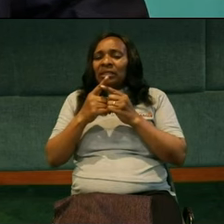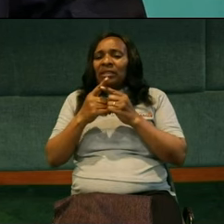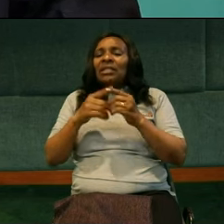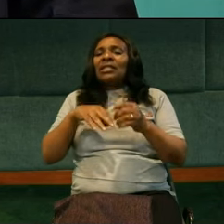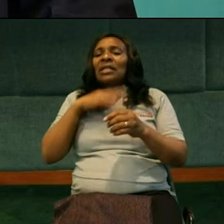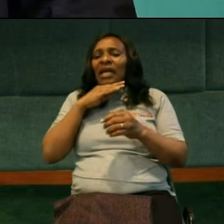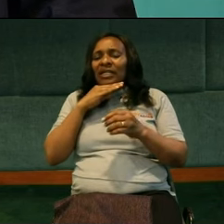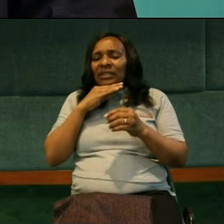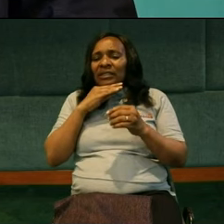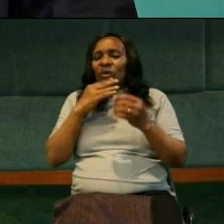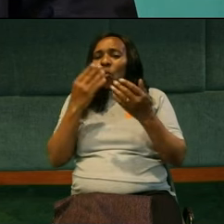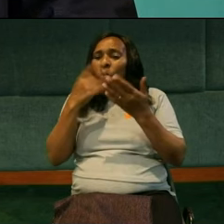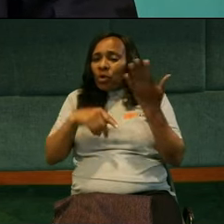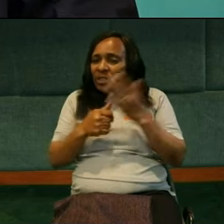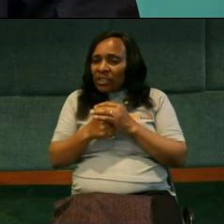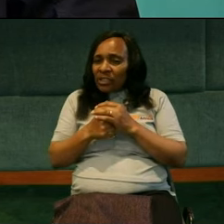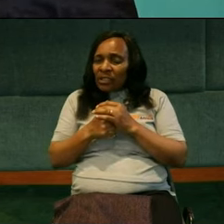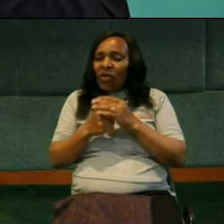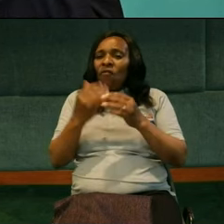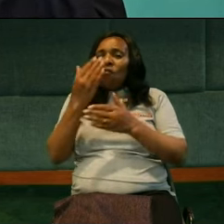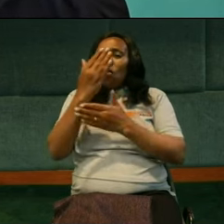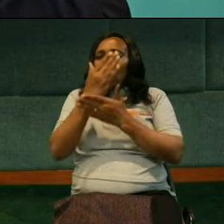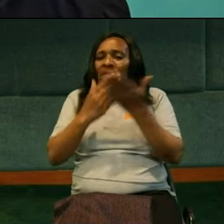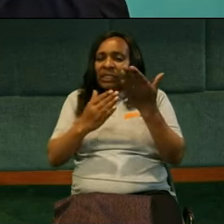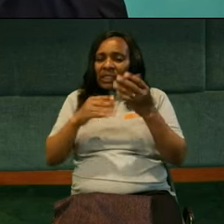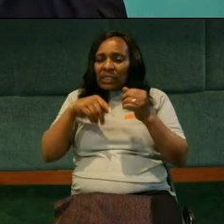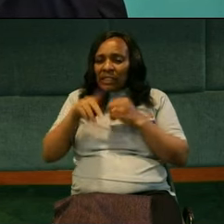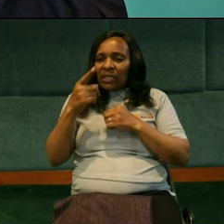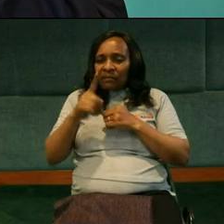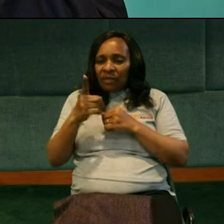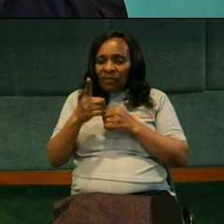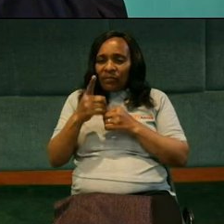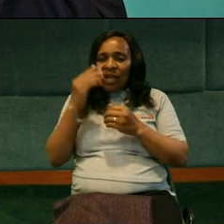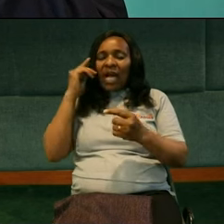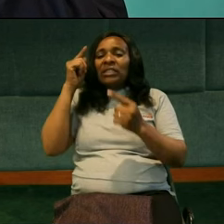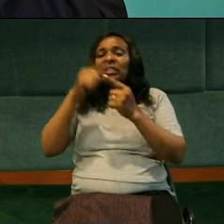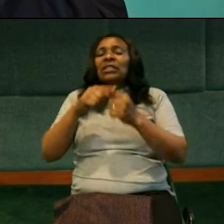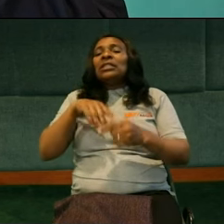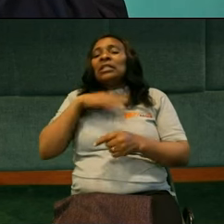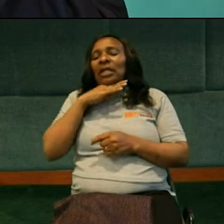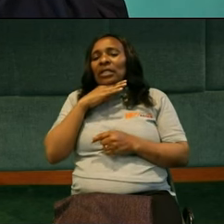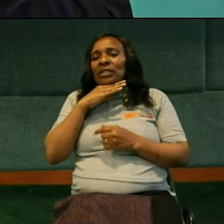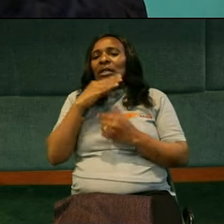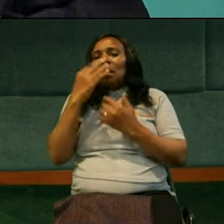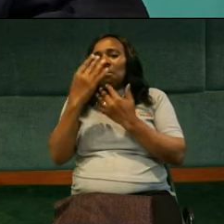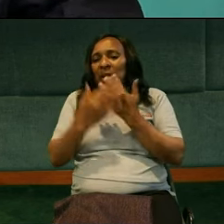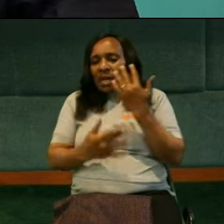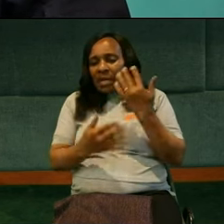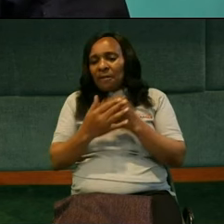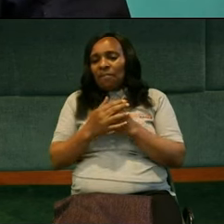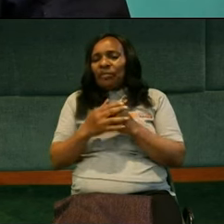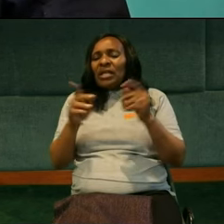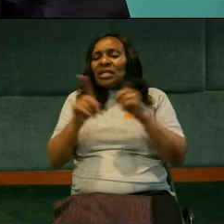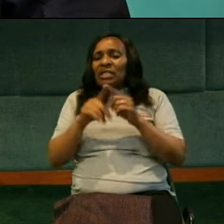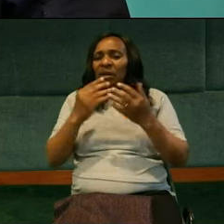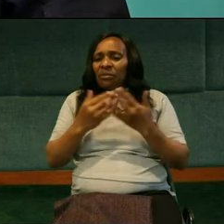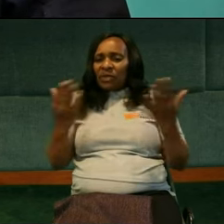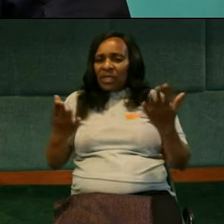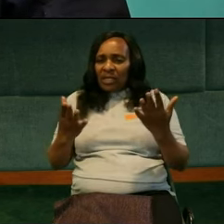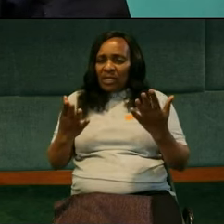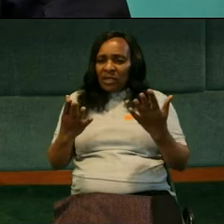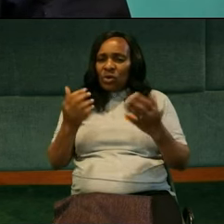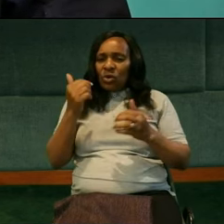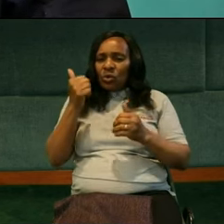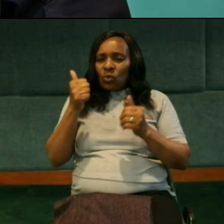dies as a result of cutting itself on the tongue to death, bleeding. And this is the same thing that sin does to